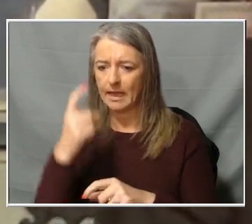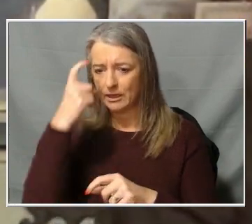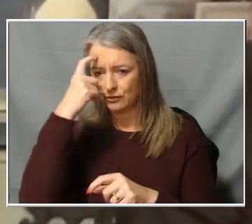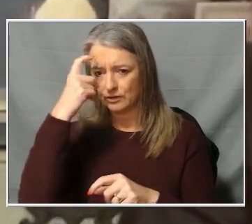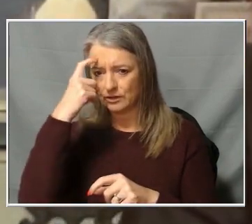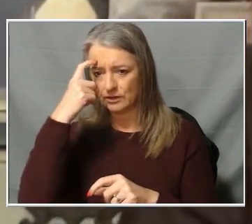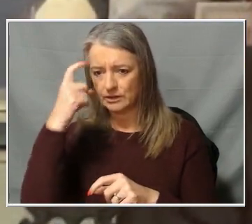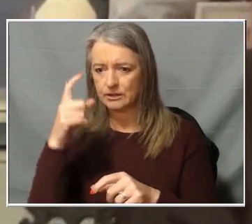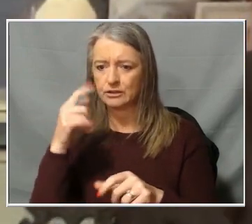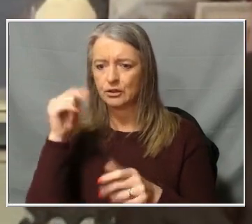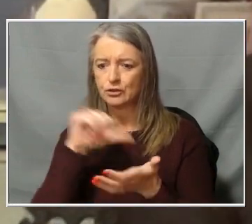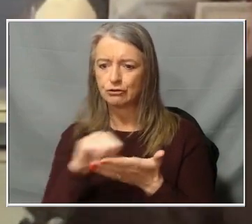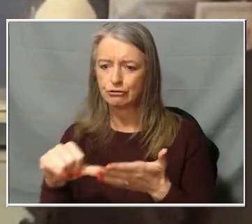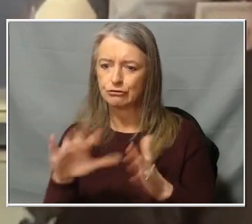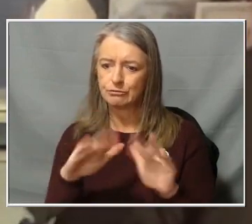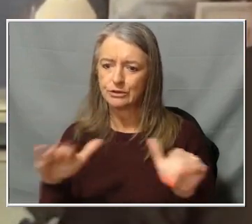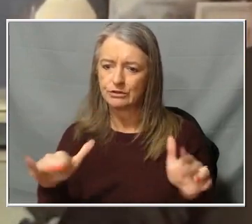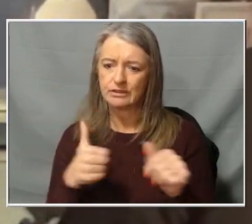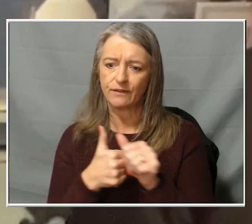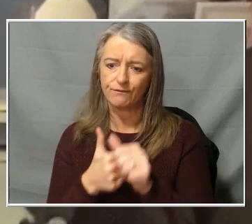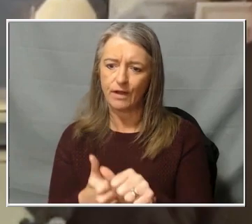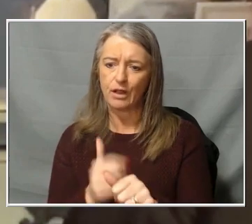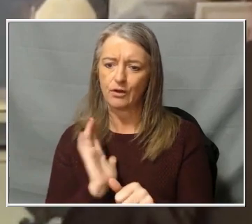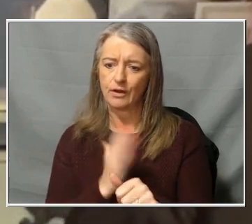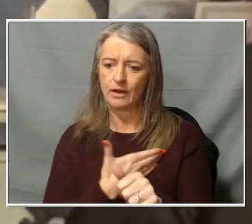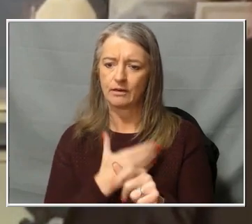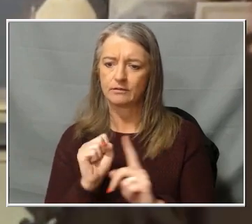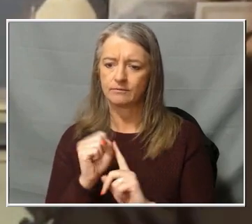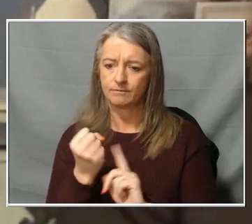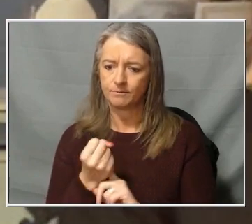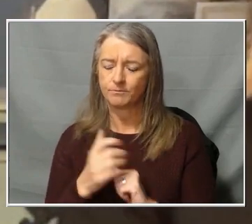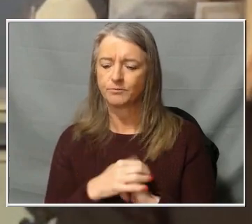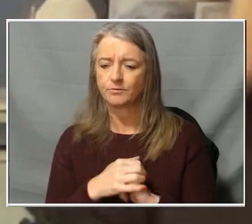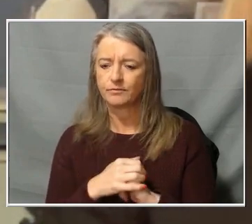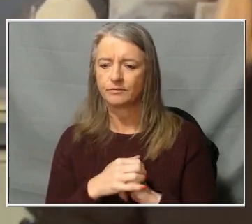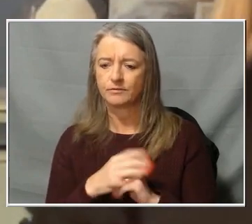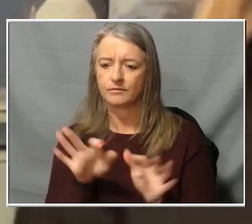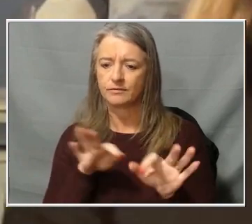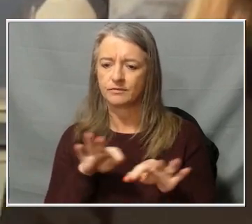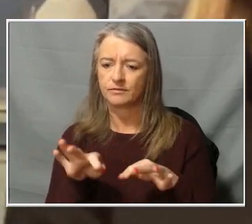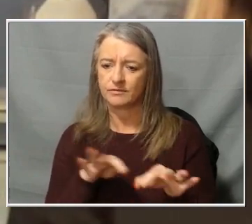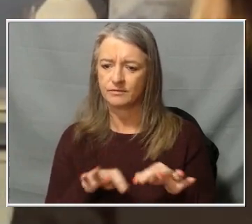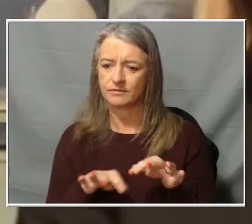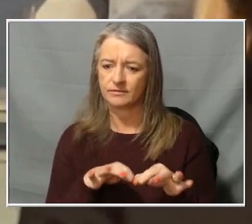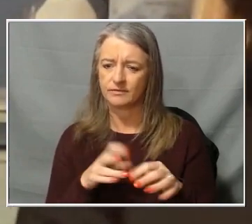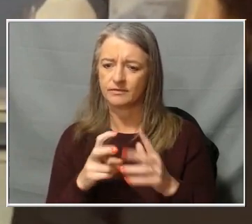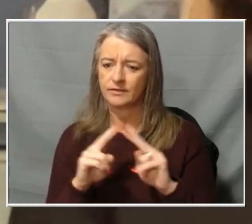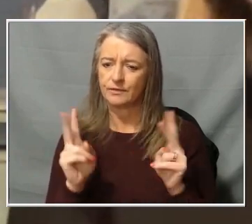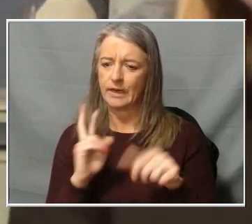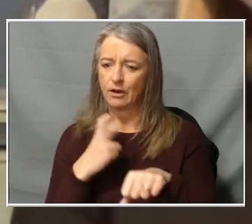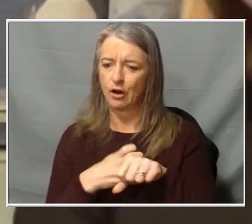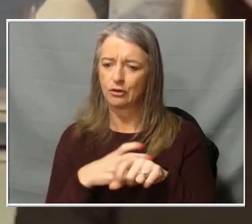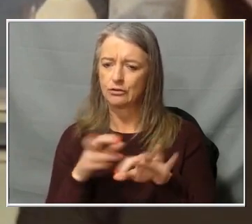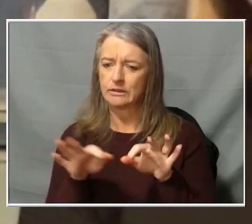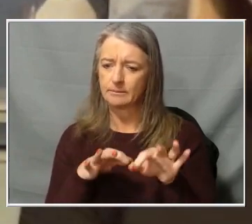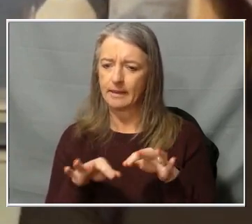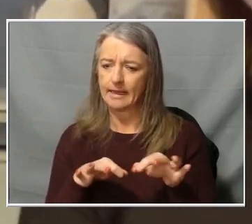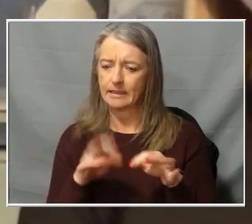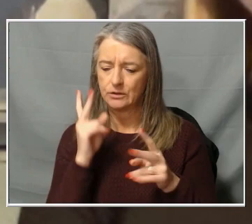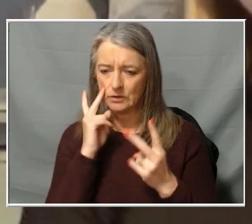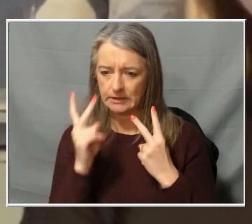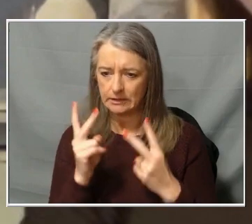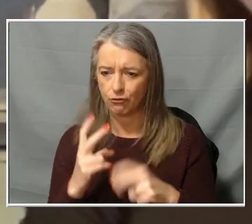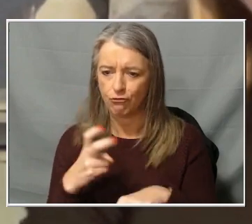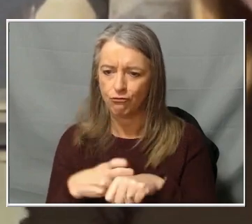neurology, neurosurgery, pediatrician, everybody. And to describe it is very hard, and to see it is